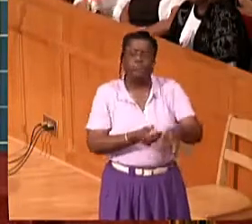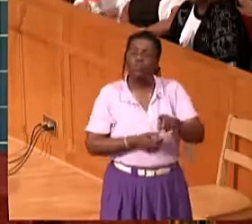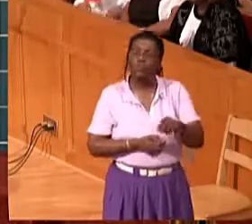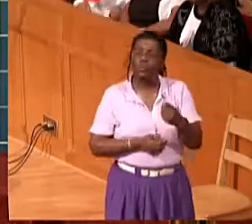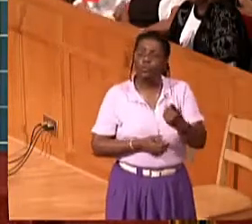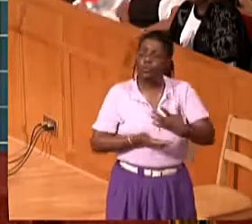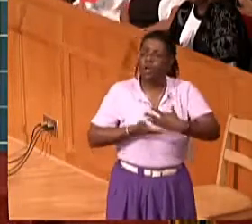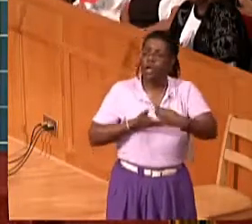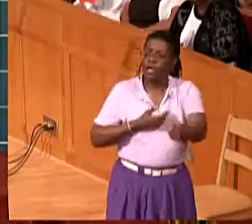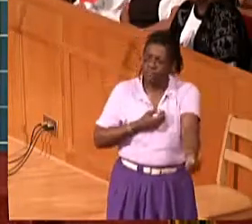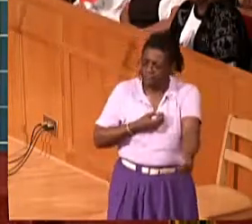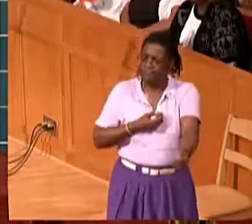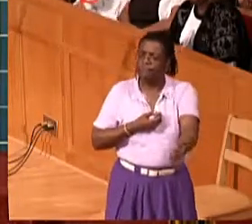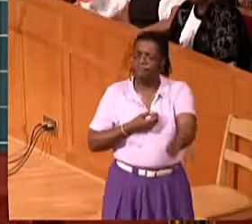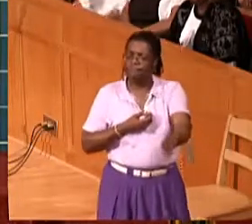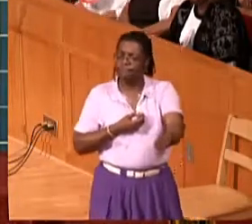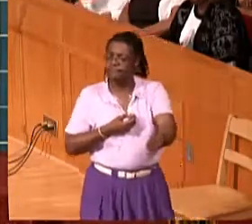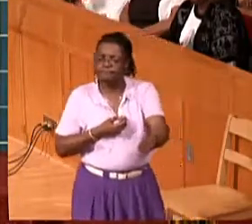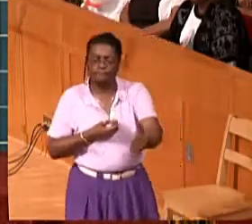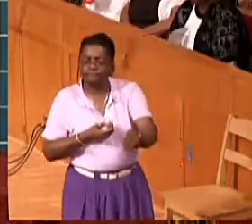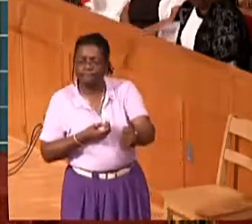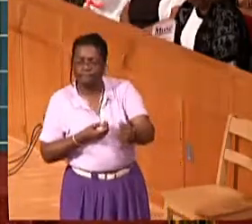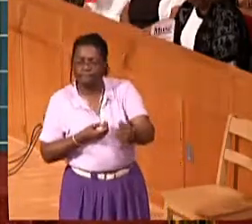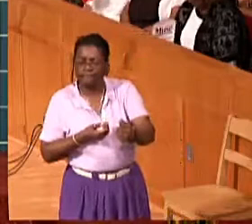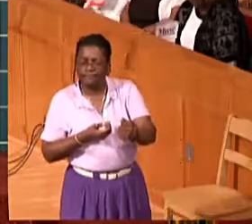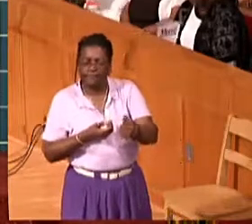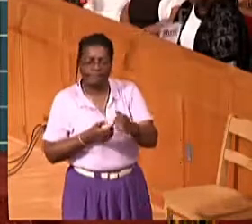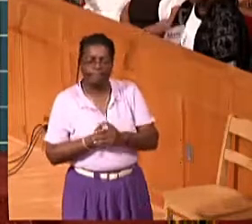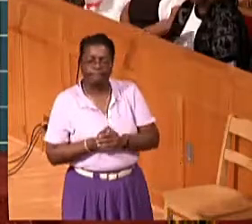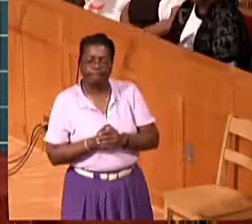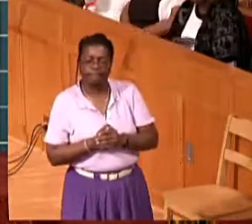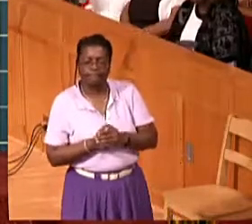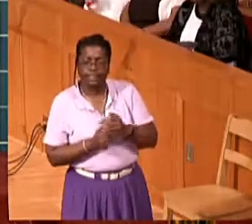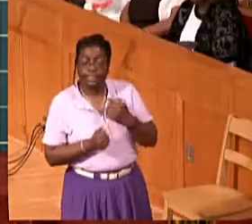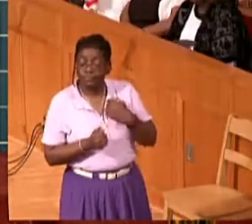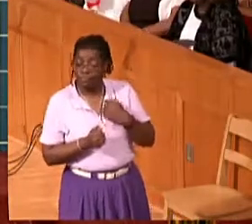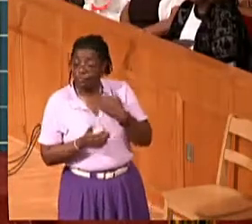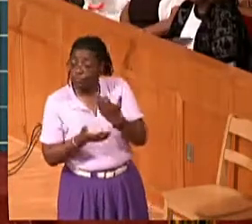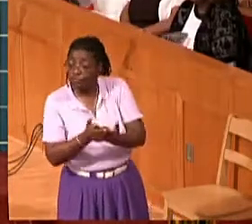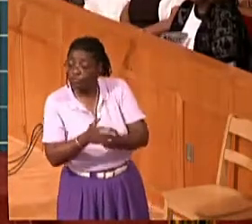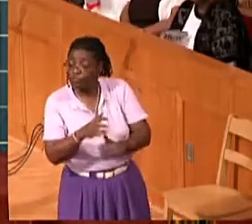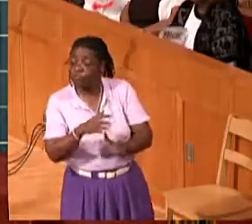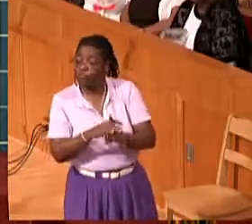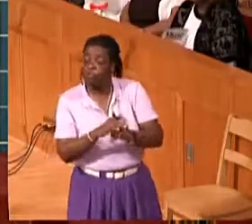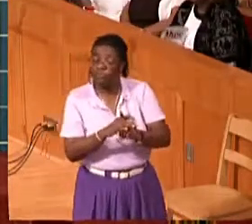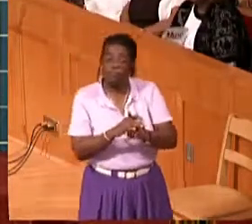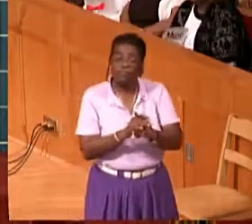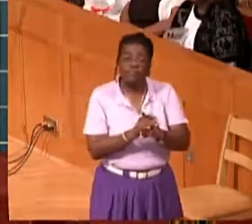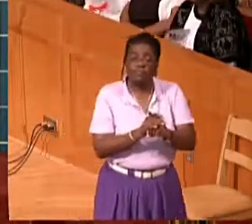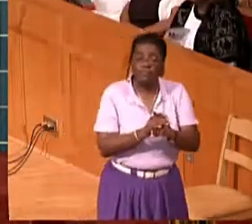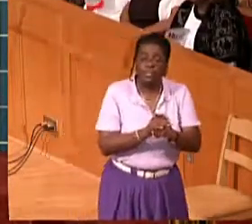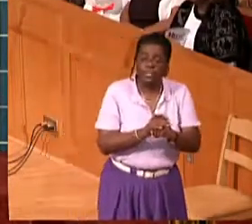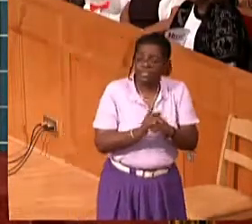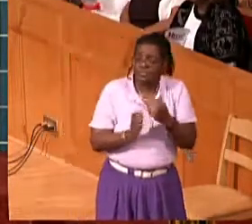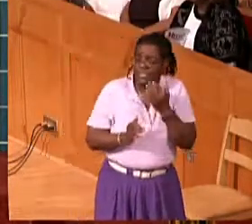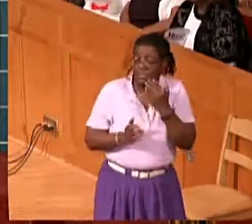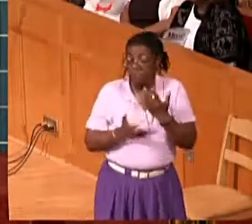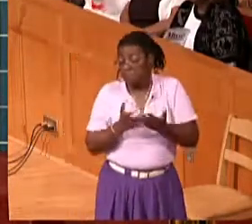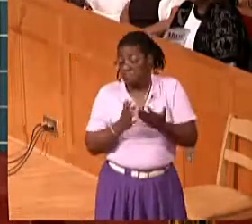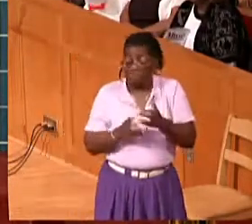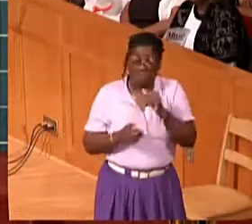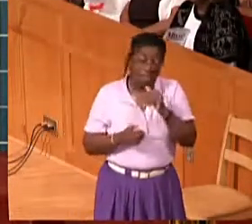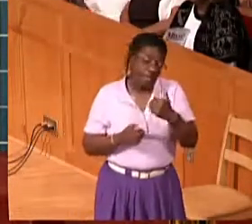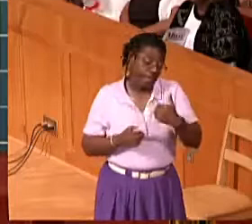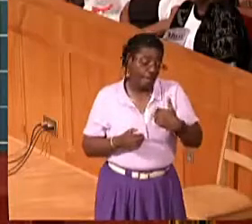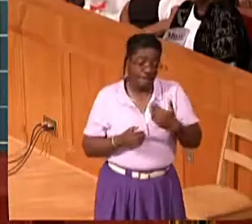away empty-handed. It's very important because we come to church and we're thinking that we don't have anything to offer.